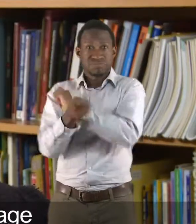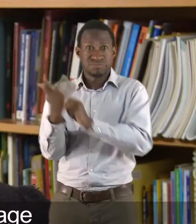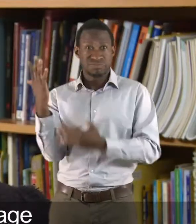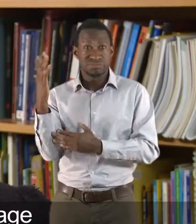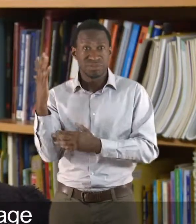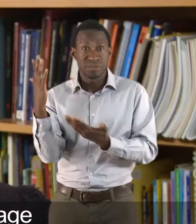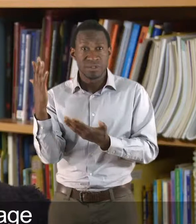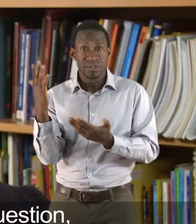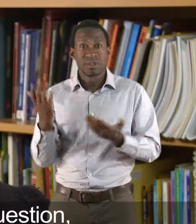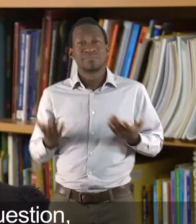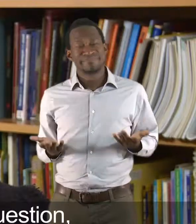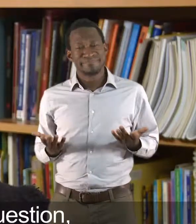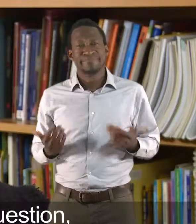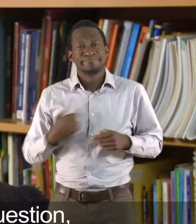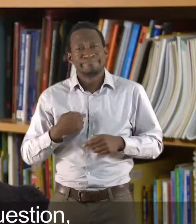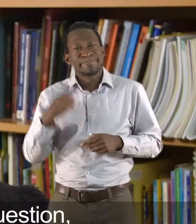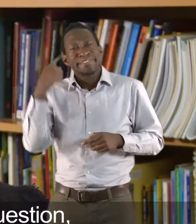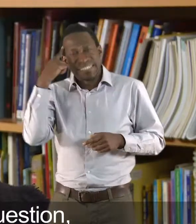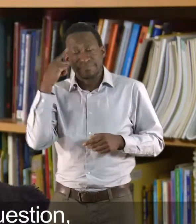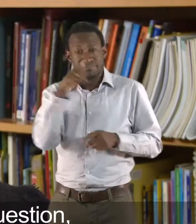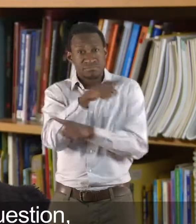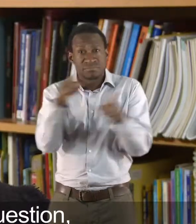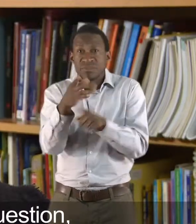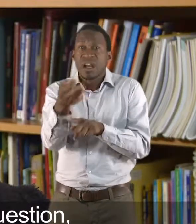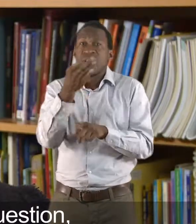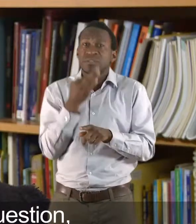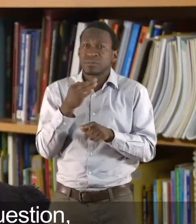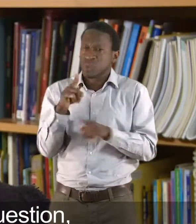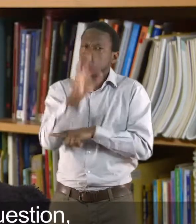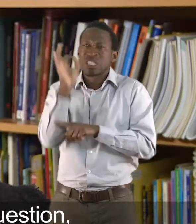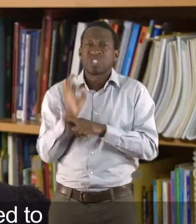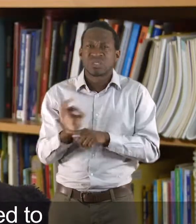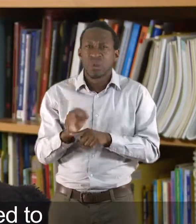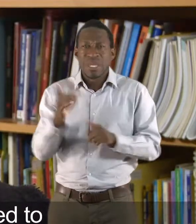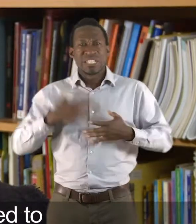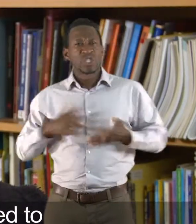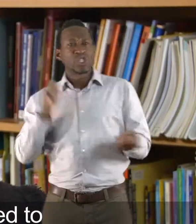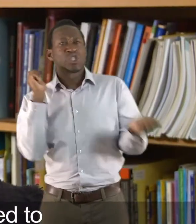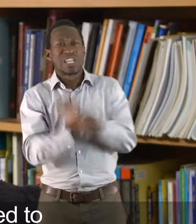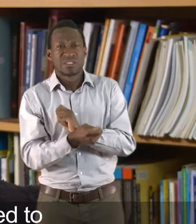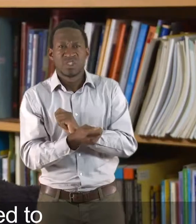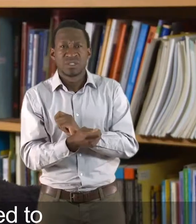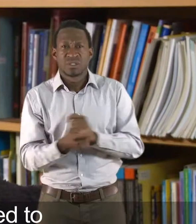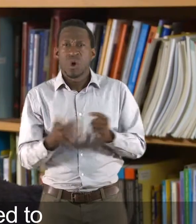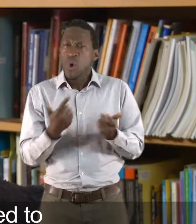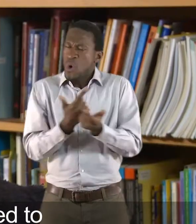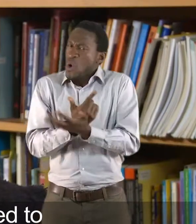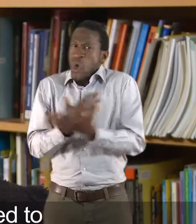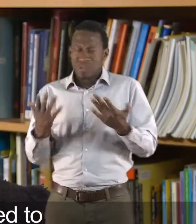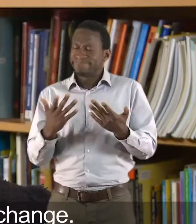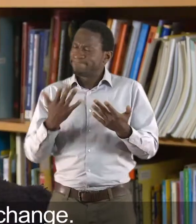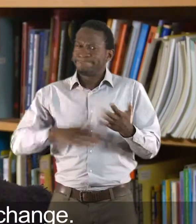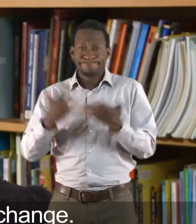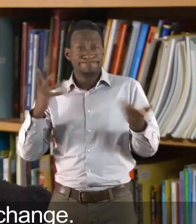to change. And I think you asked me the question, what needs to change? There's lots of things that need to change. You can't single out one